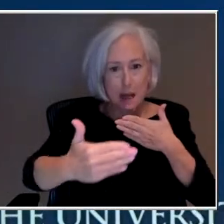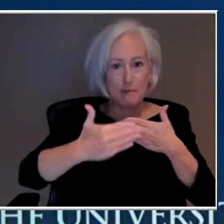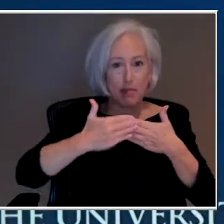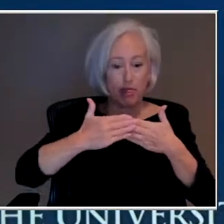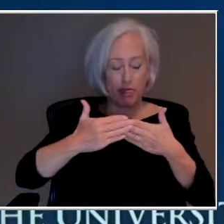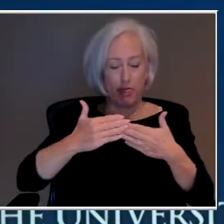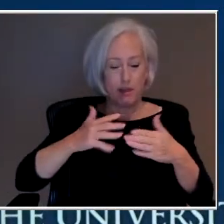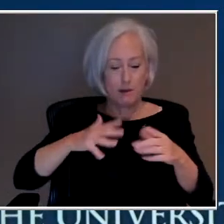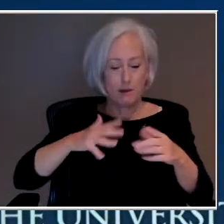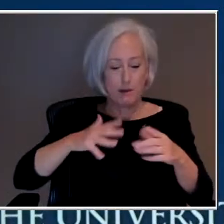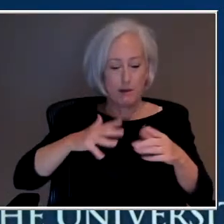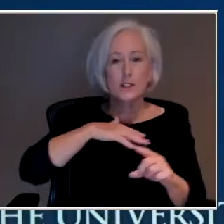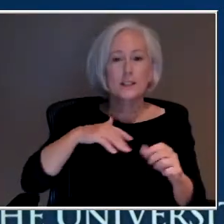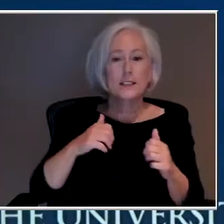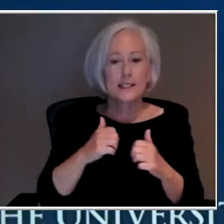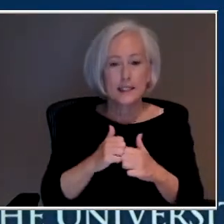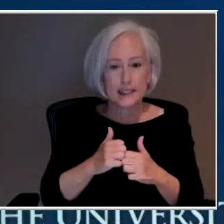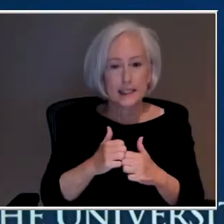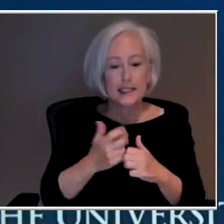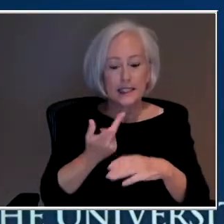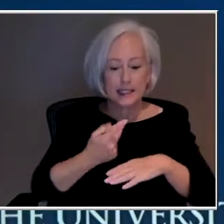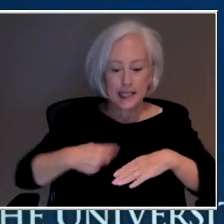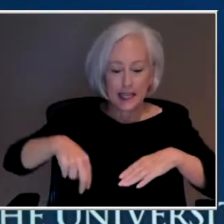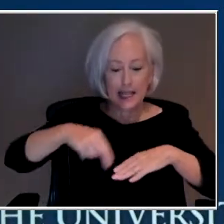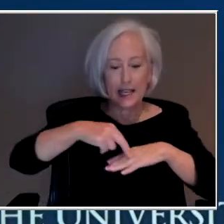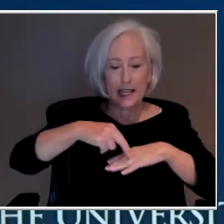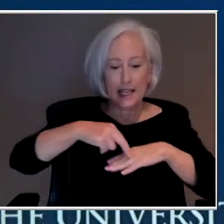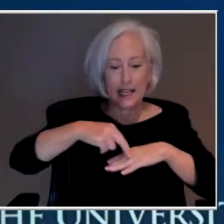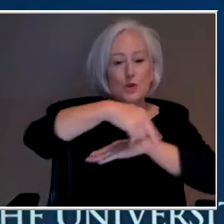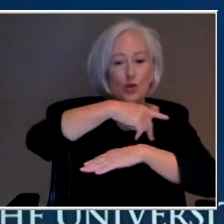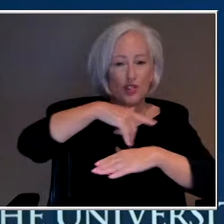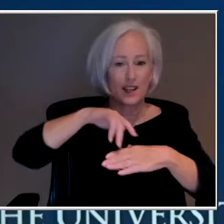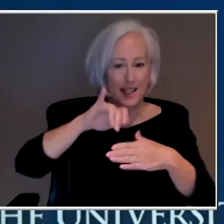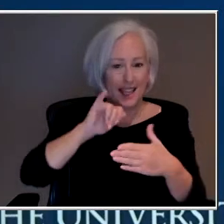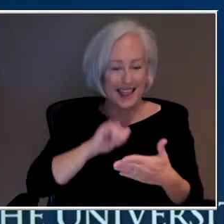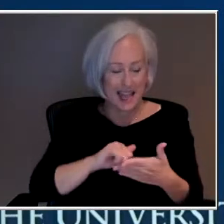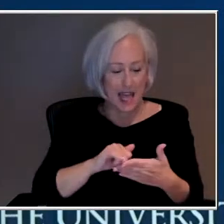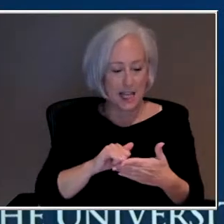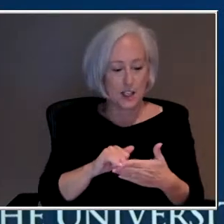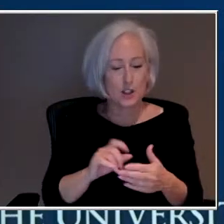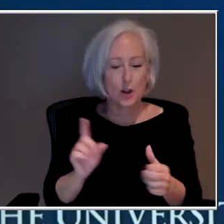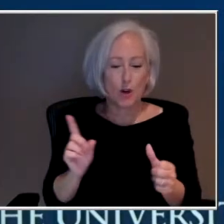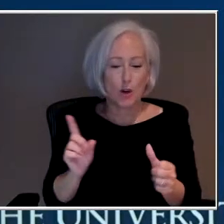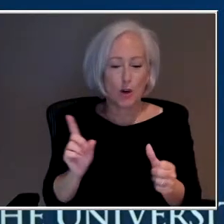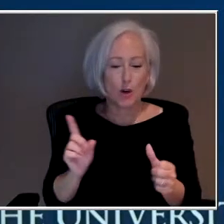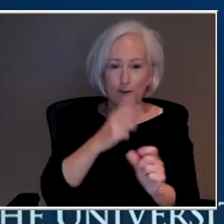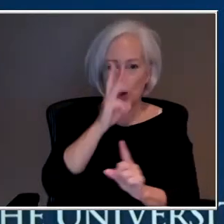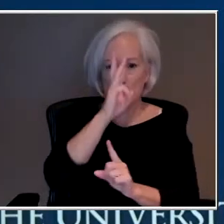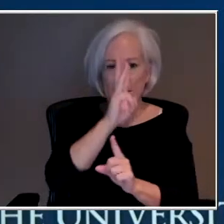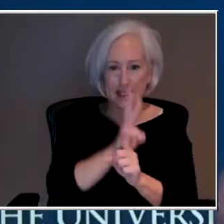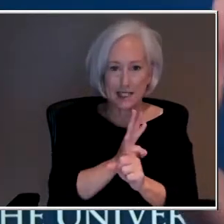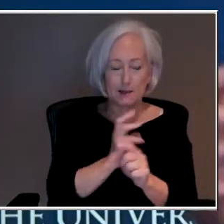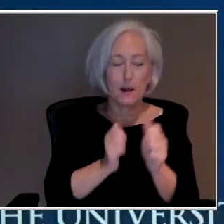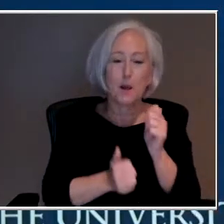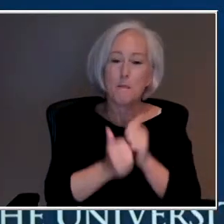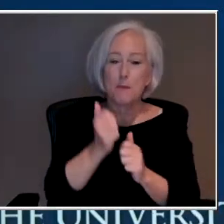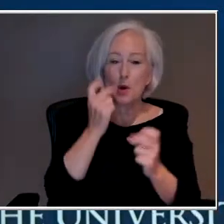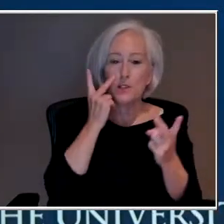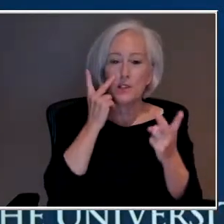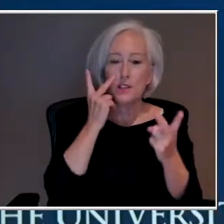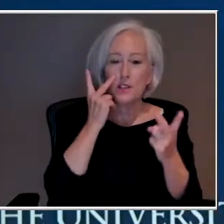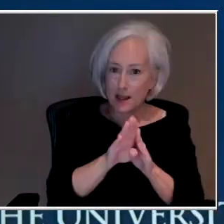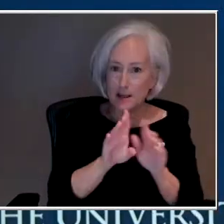and start mobility and moving around the world. And so I would say the first 6 months is where the most of that vision develops. But again, it's a process